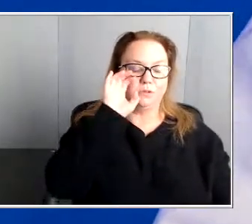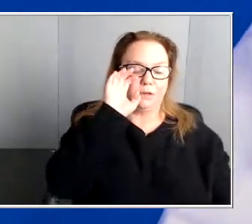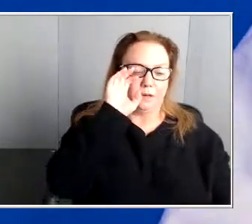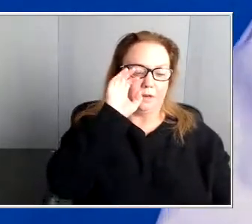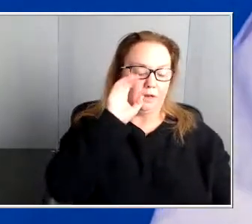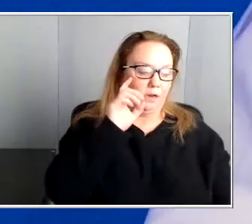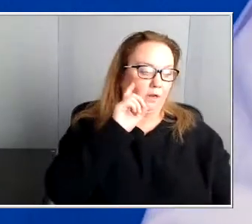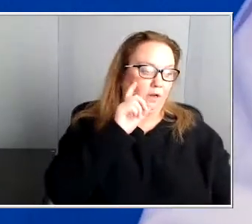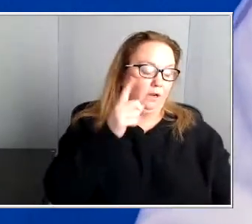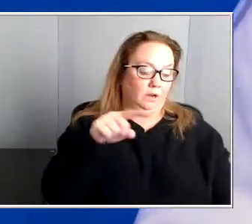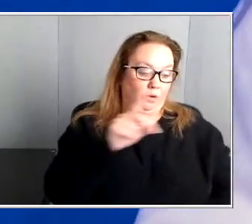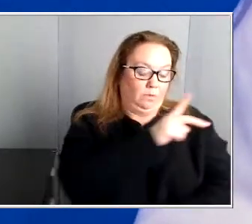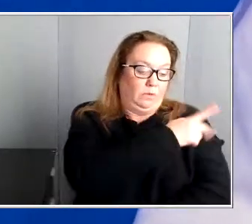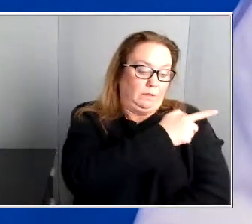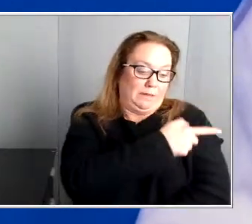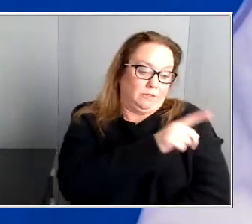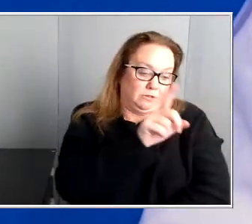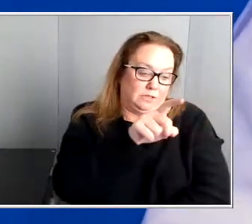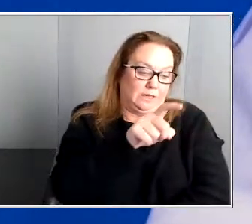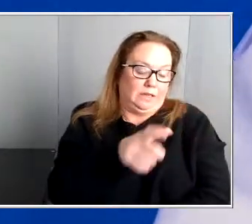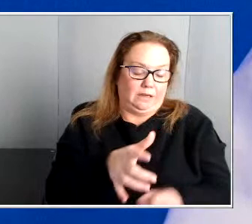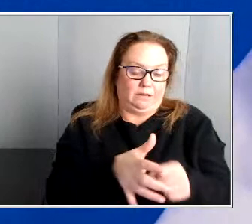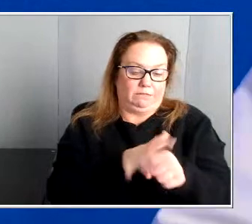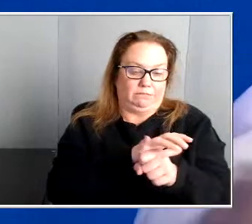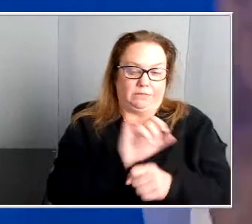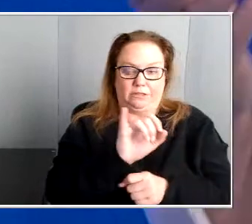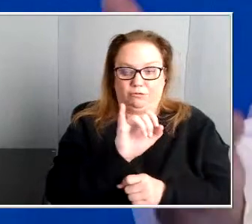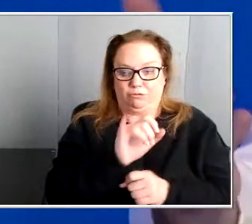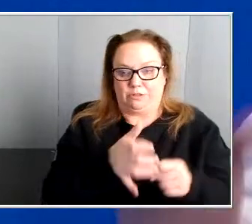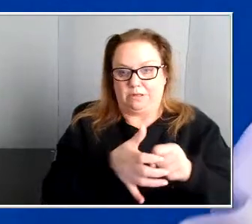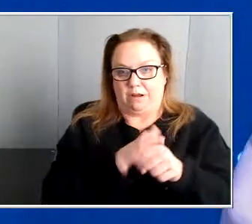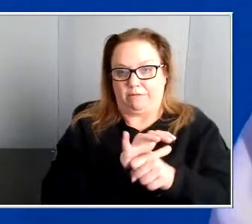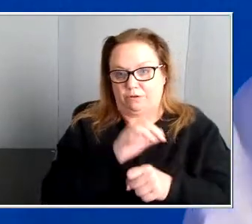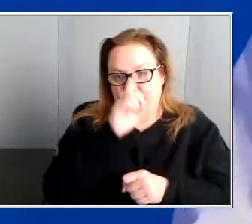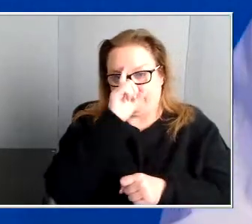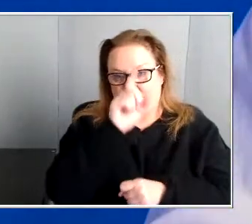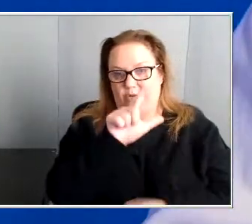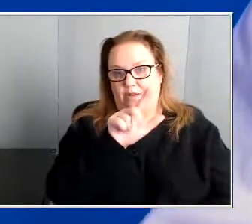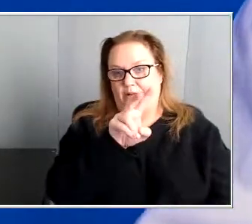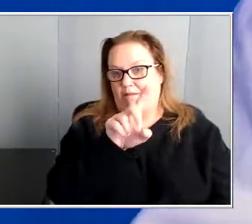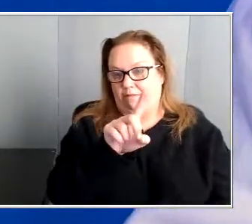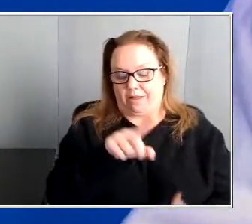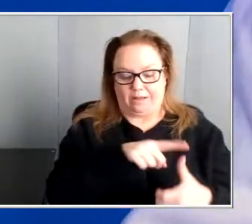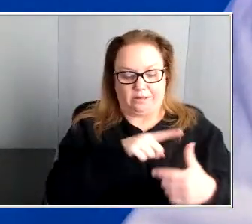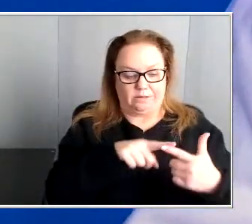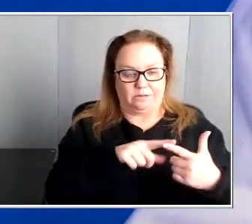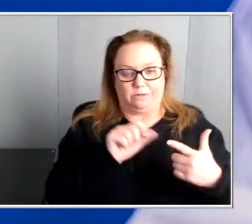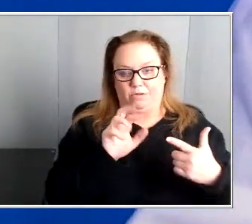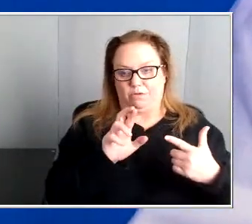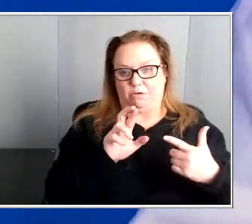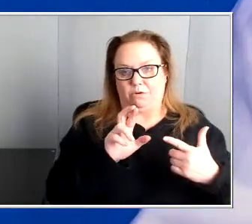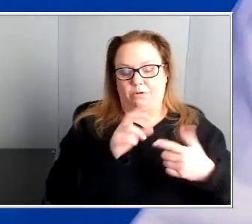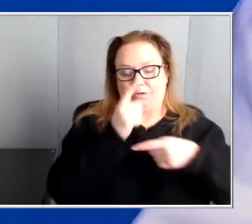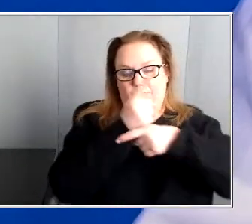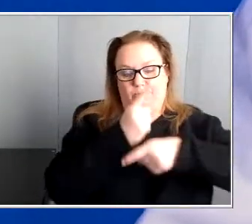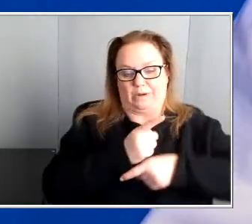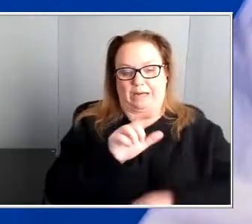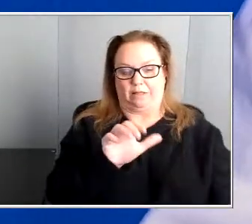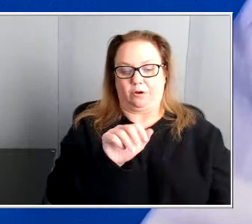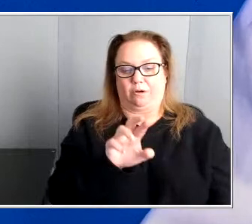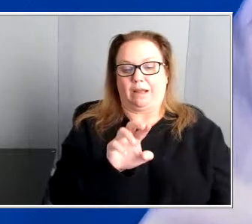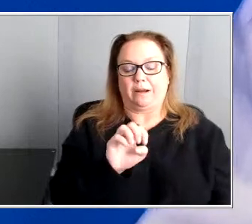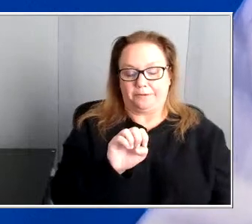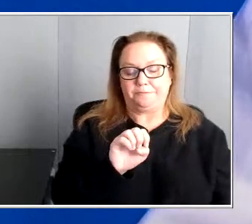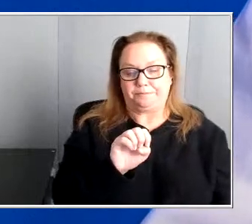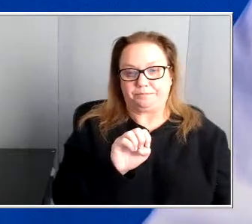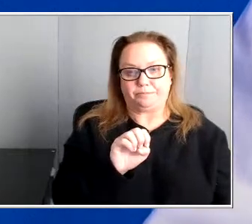when patients need coverage for all sorts of different things, whether it be LVADs or just their routine care. So, and there could be